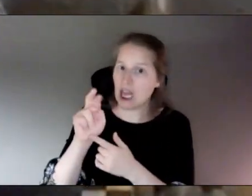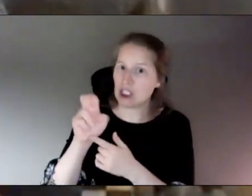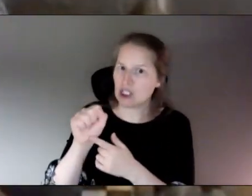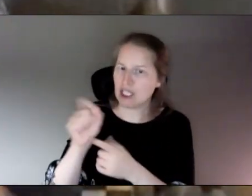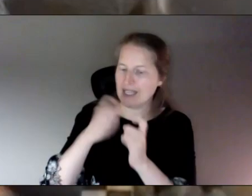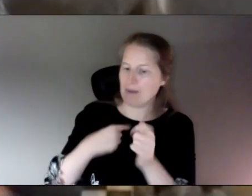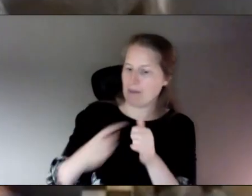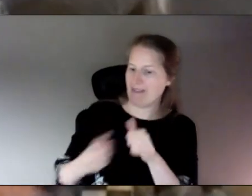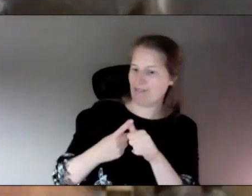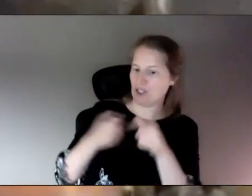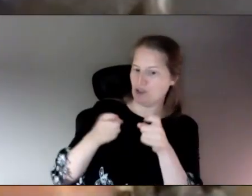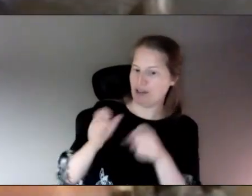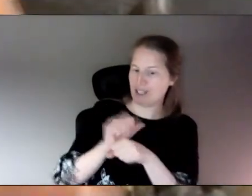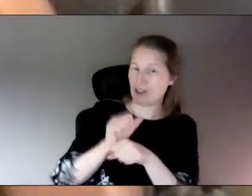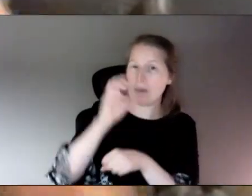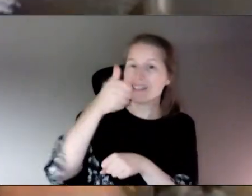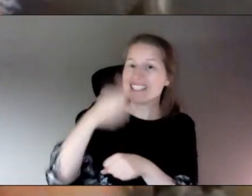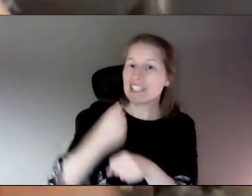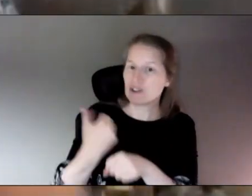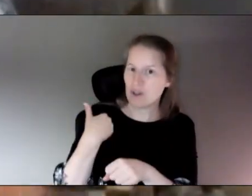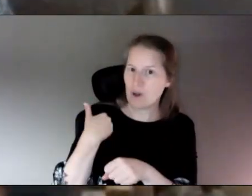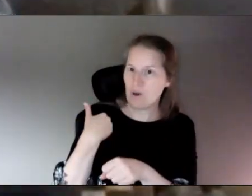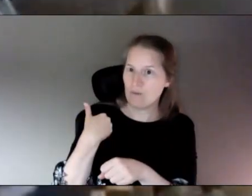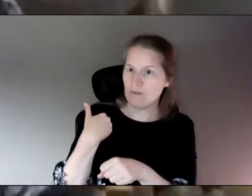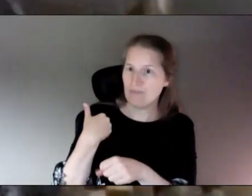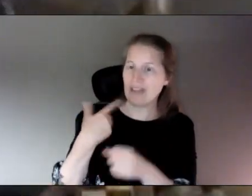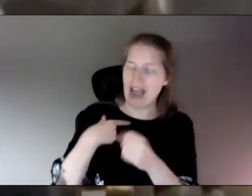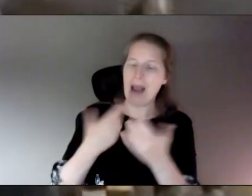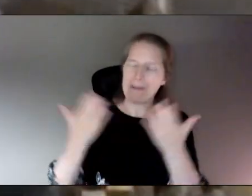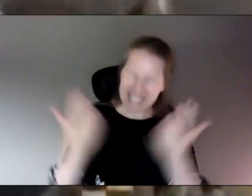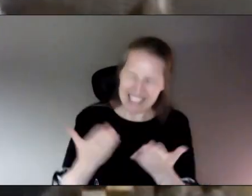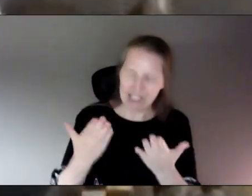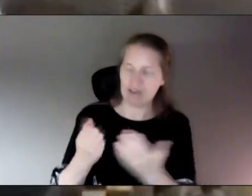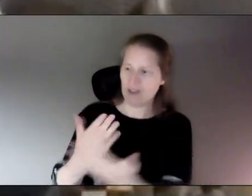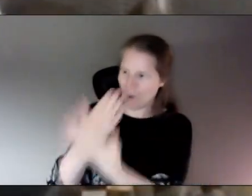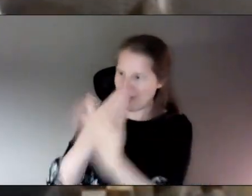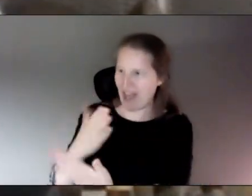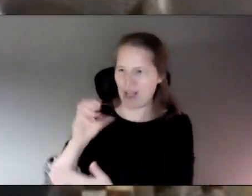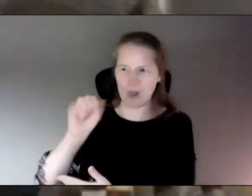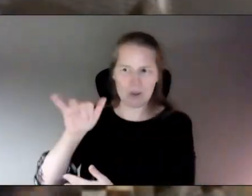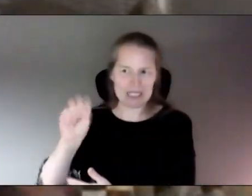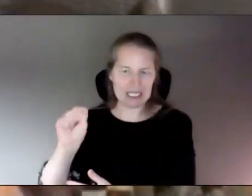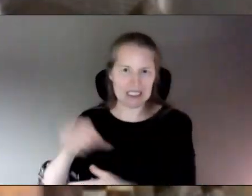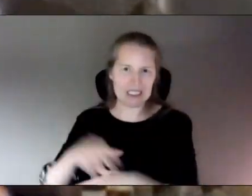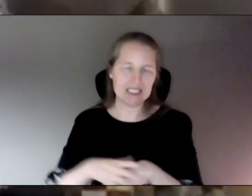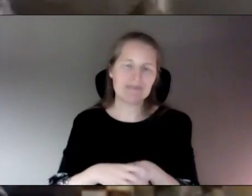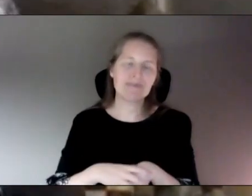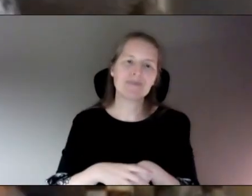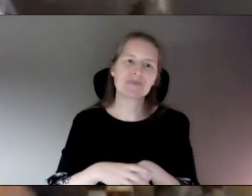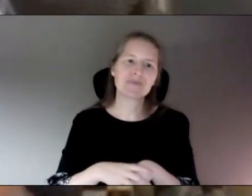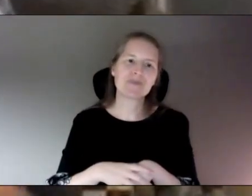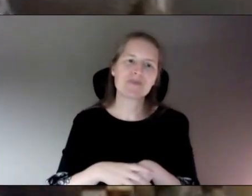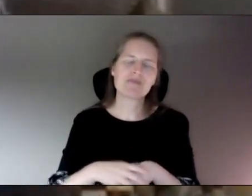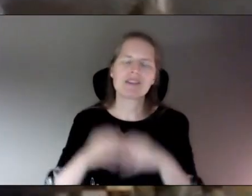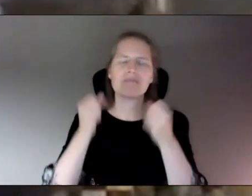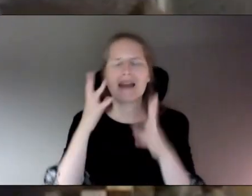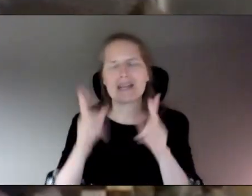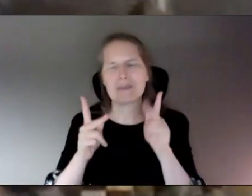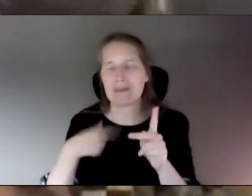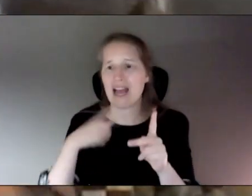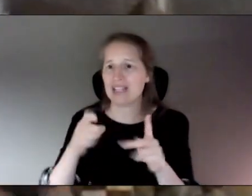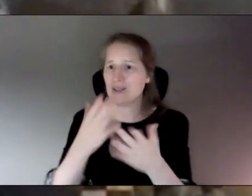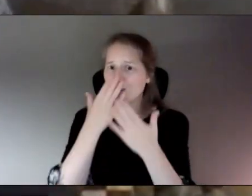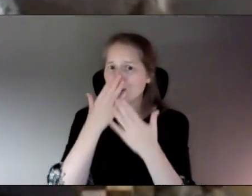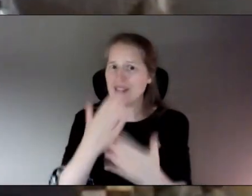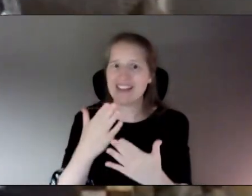job 10 years ago, and I am here for that, so thank you, sis. There are so many people to thank. I want to thank the folks